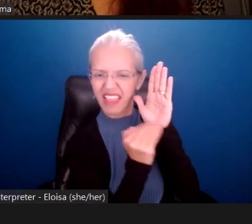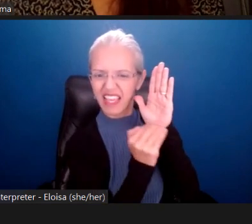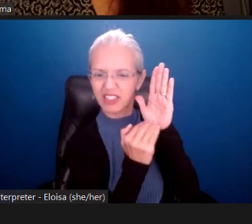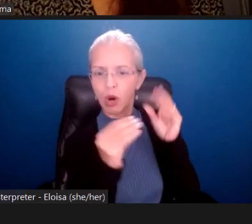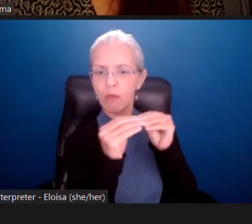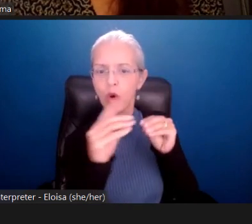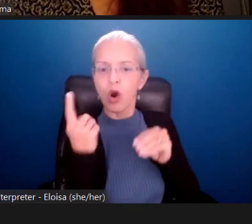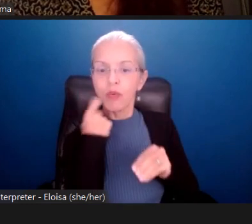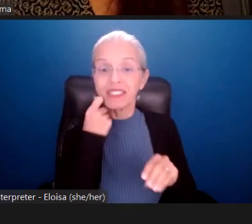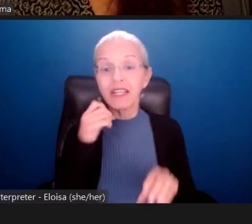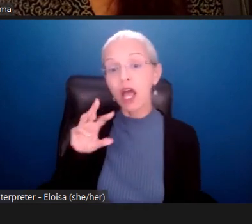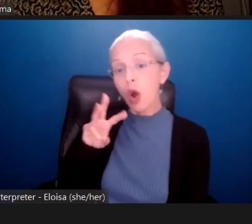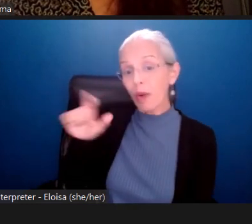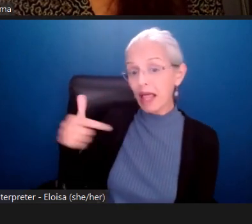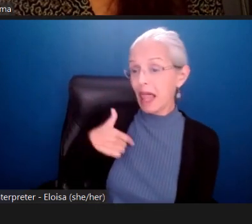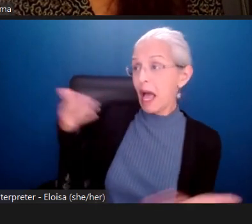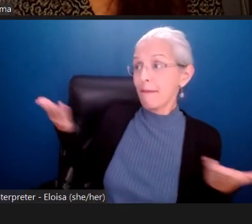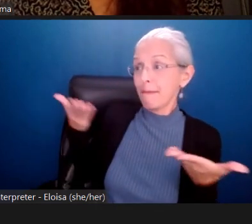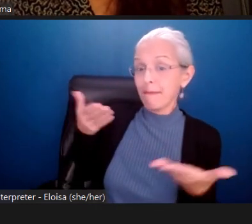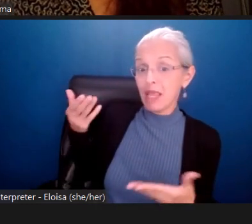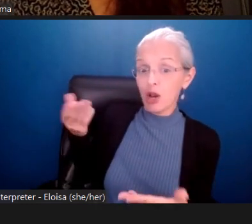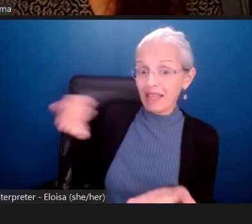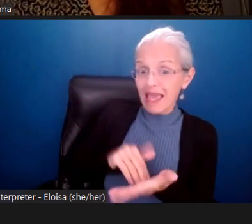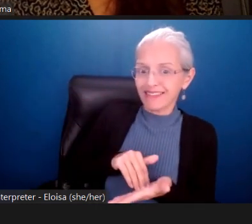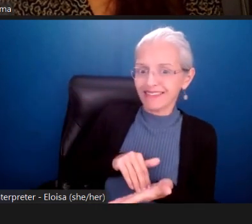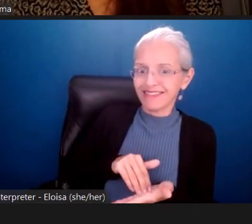I am back.